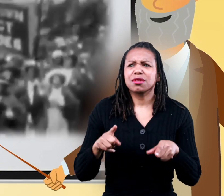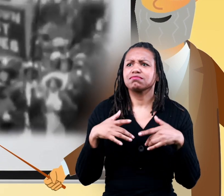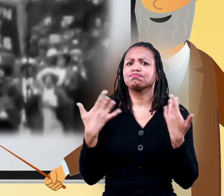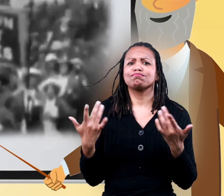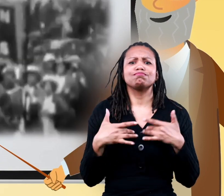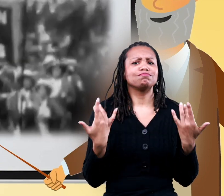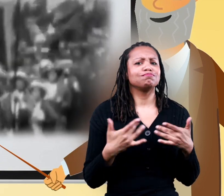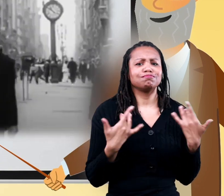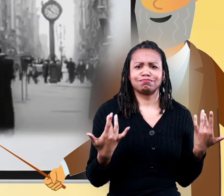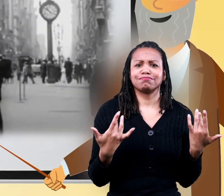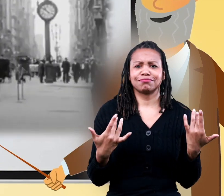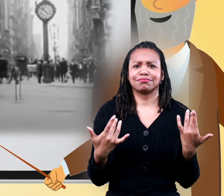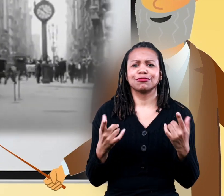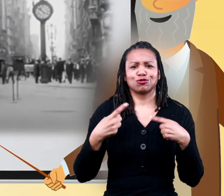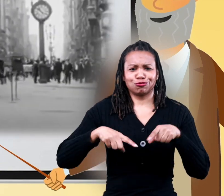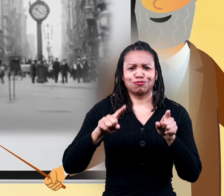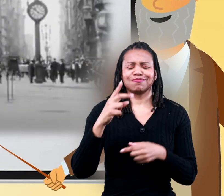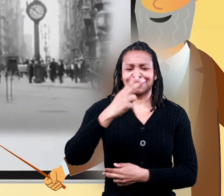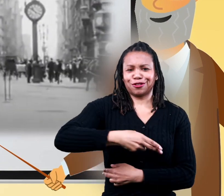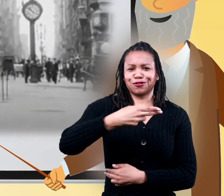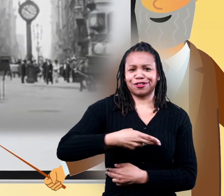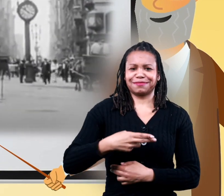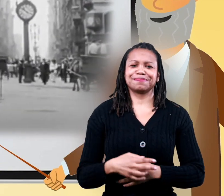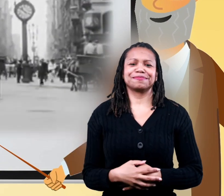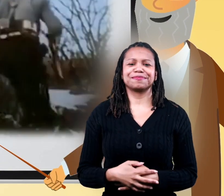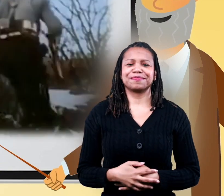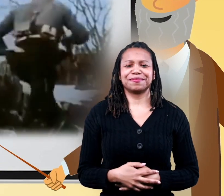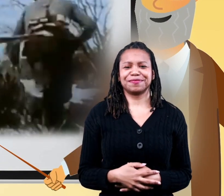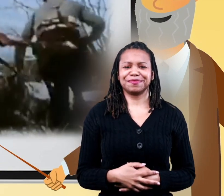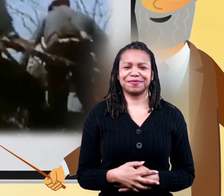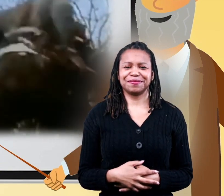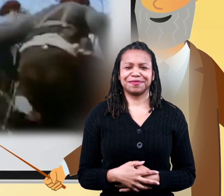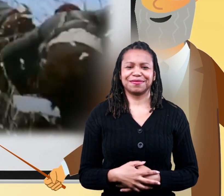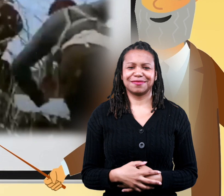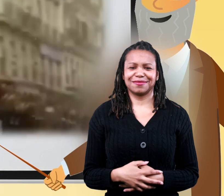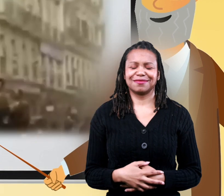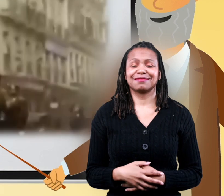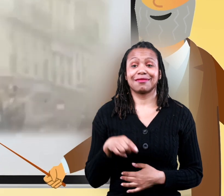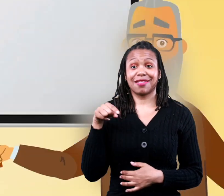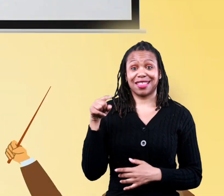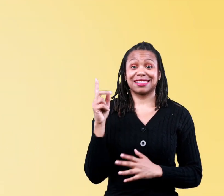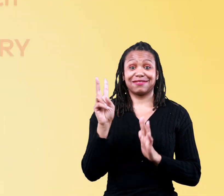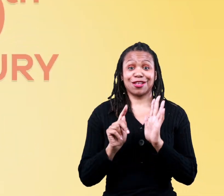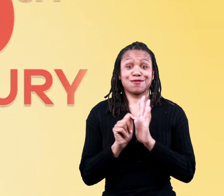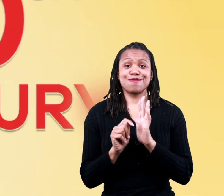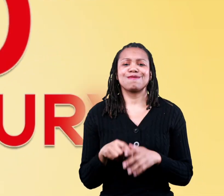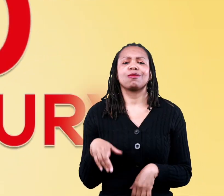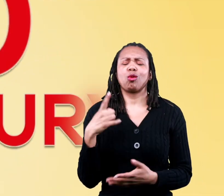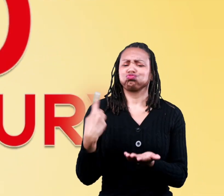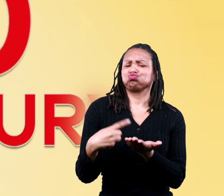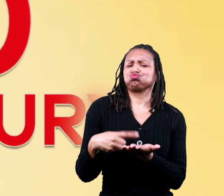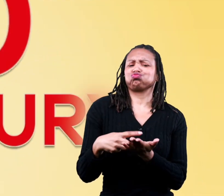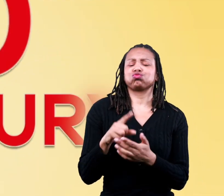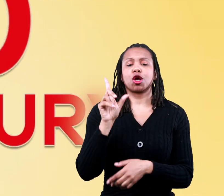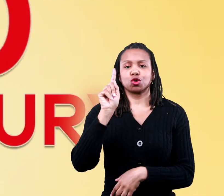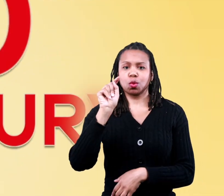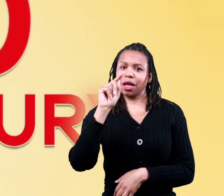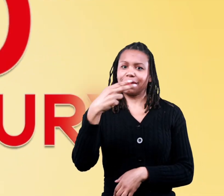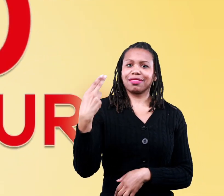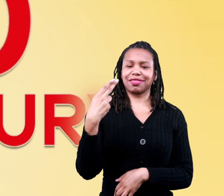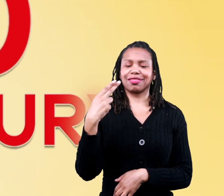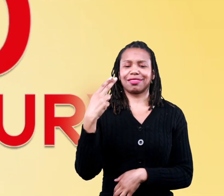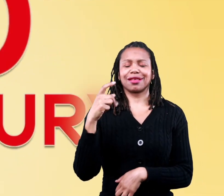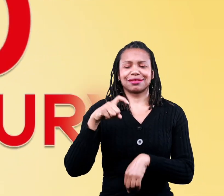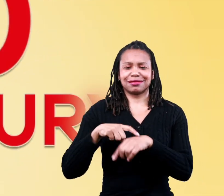order to study the unique things that happen during specific times in history. In this video, we are